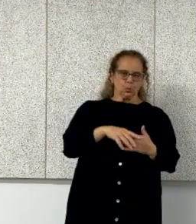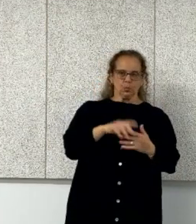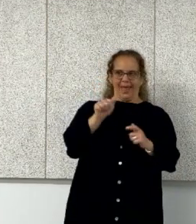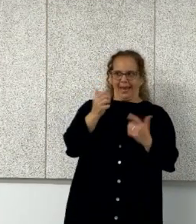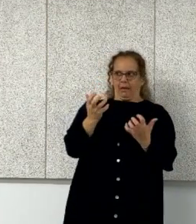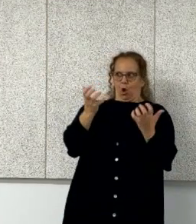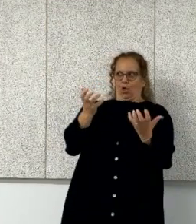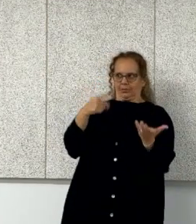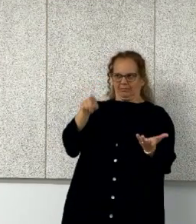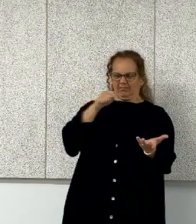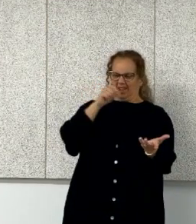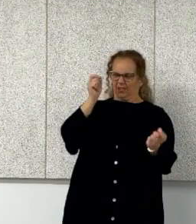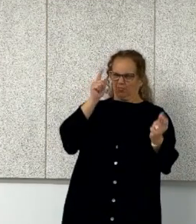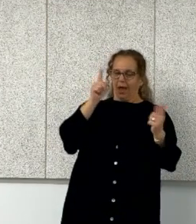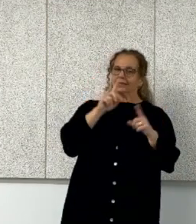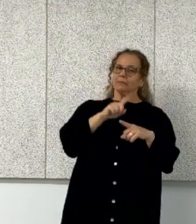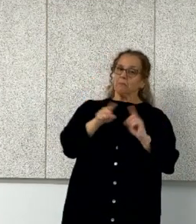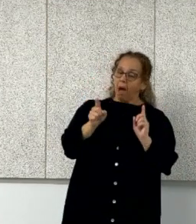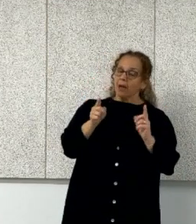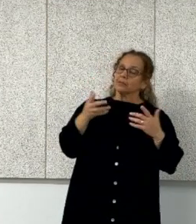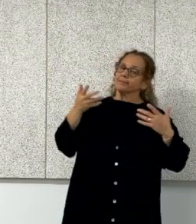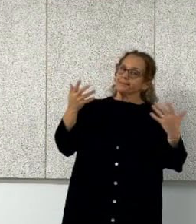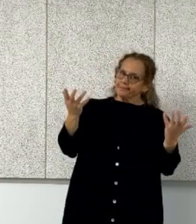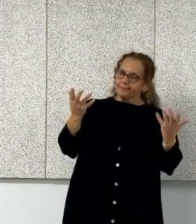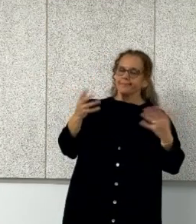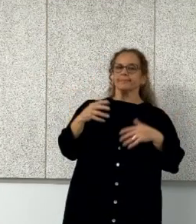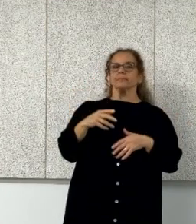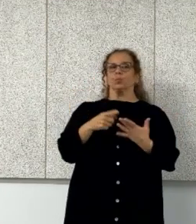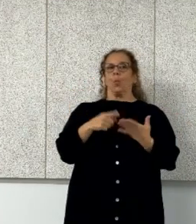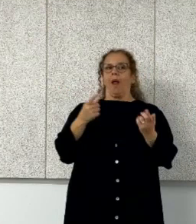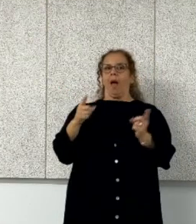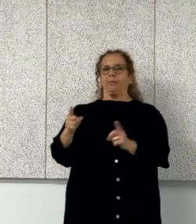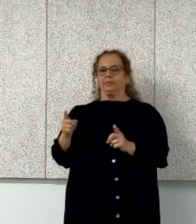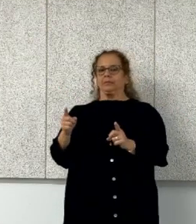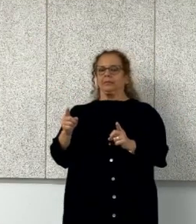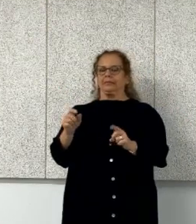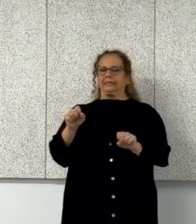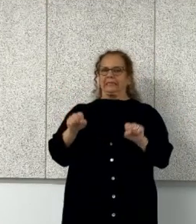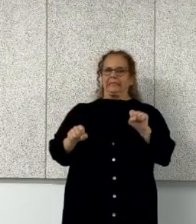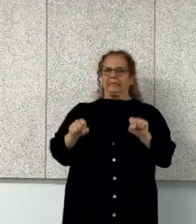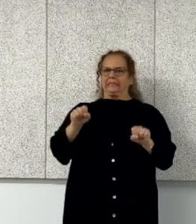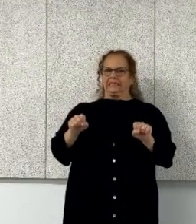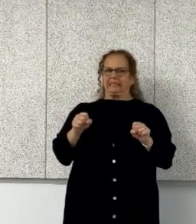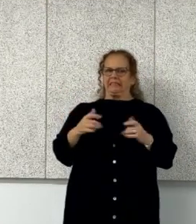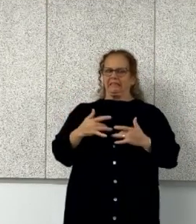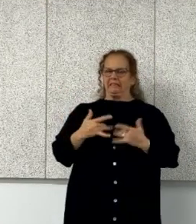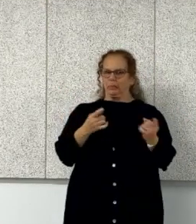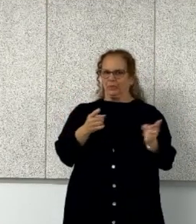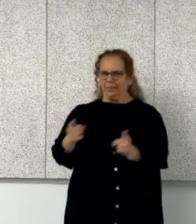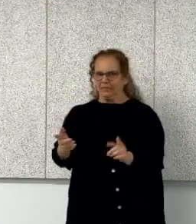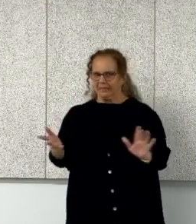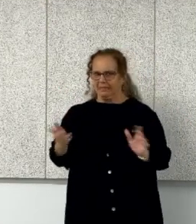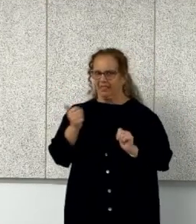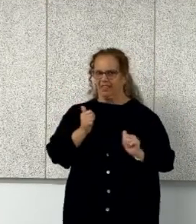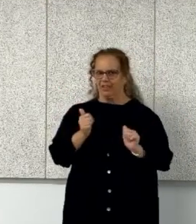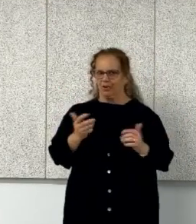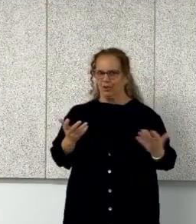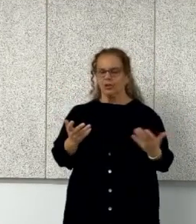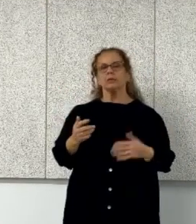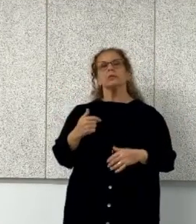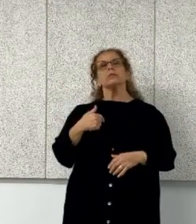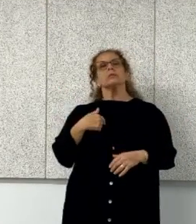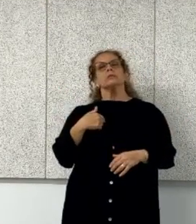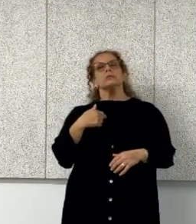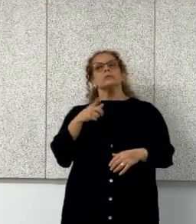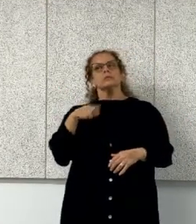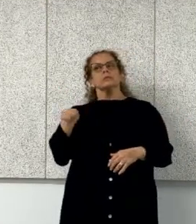audience that there's a lot of uncertainty in the theatrical field right now. And I think one of the things that folks are wondering is whether or not what they're experiencing